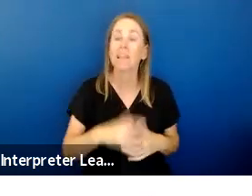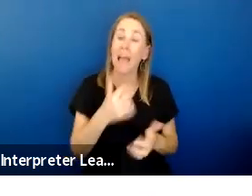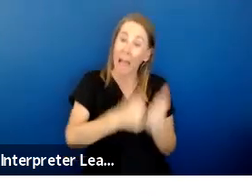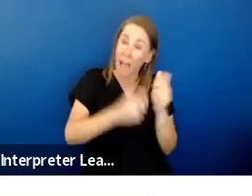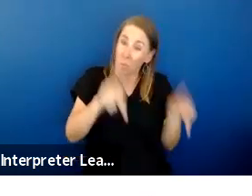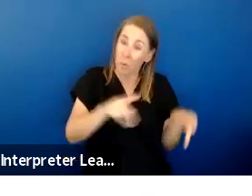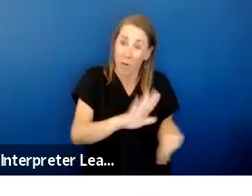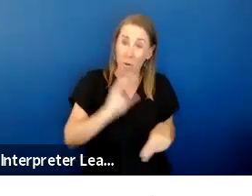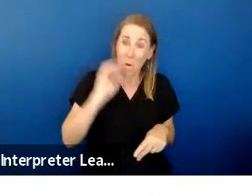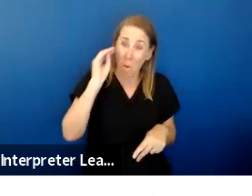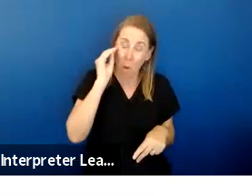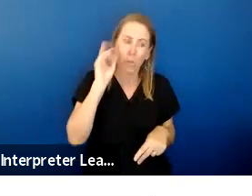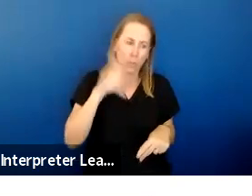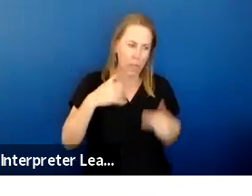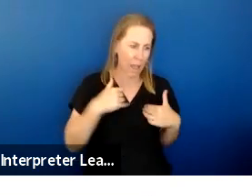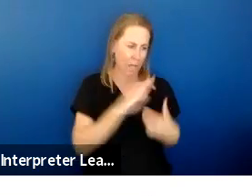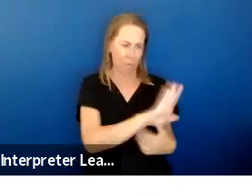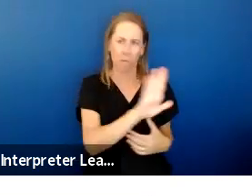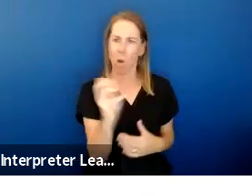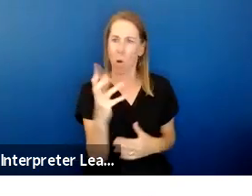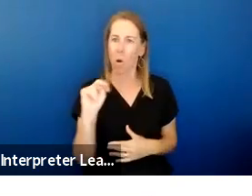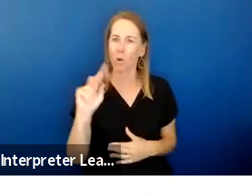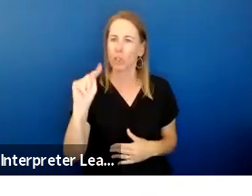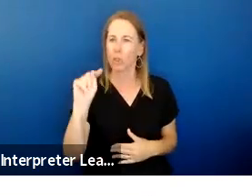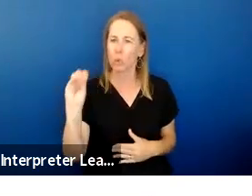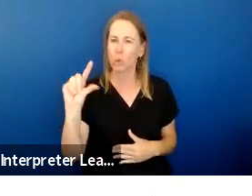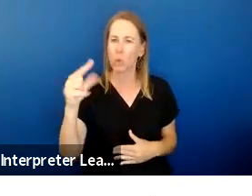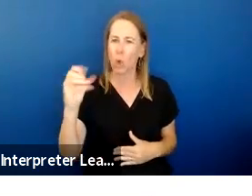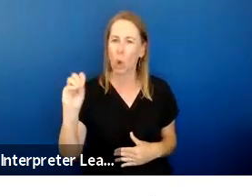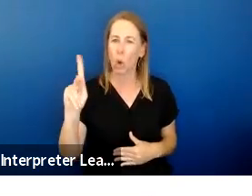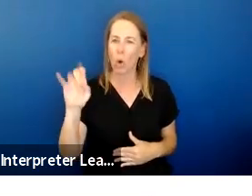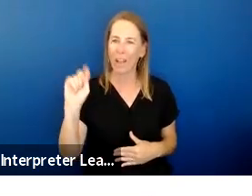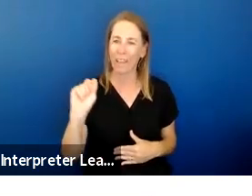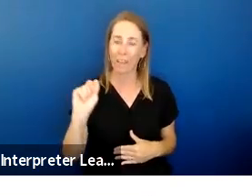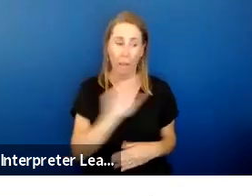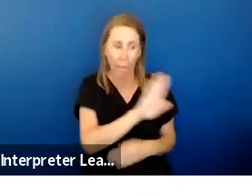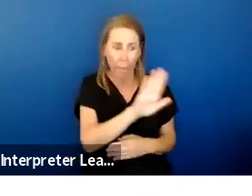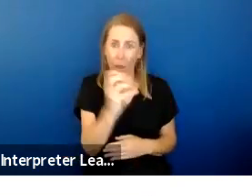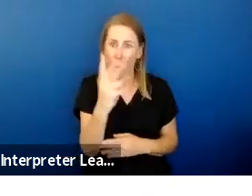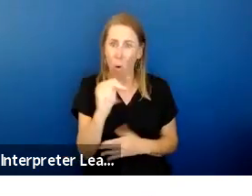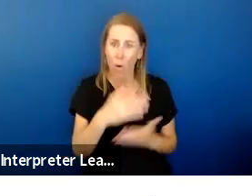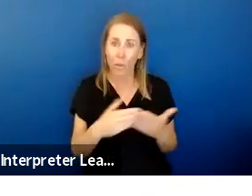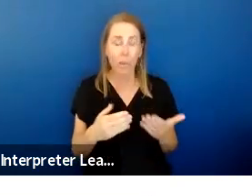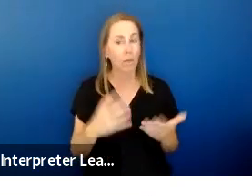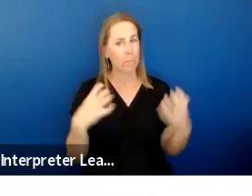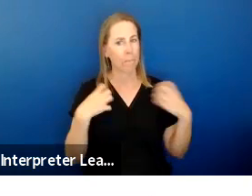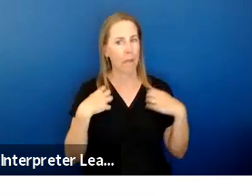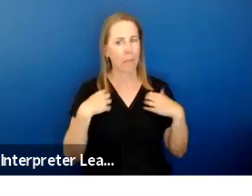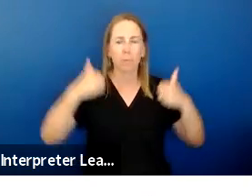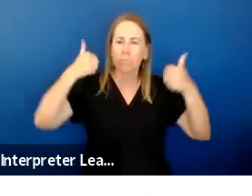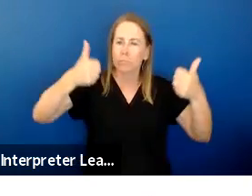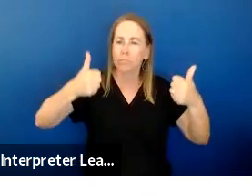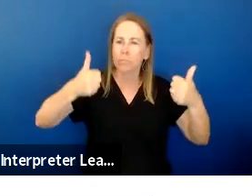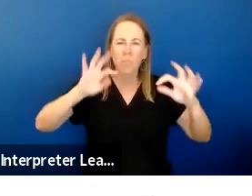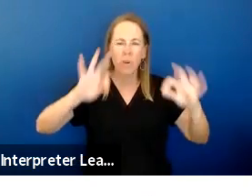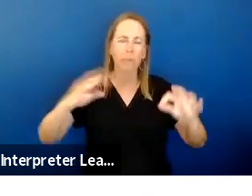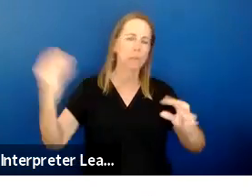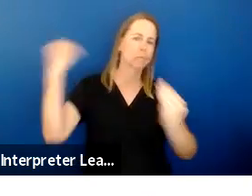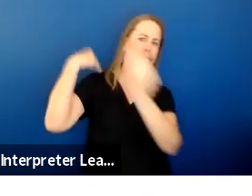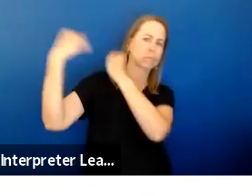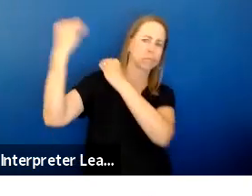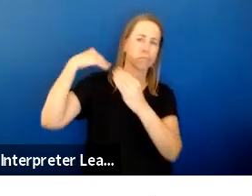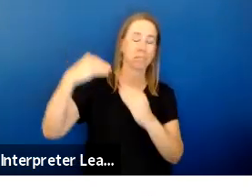readily accessible to-go kit with their specific needs. And backpacks work great for storing items and are quick to grab. And you need